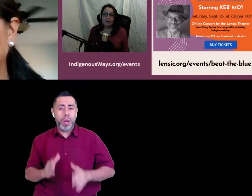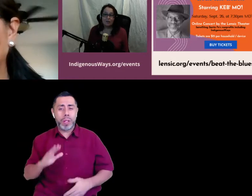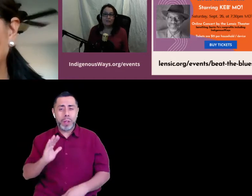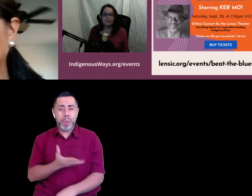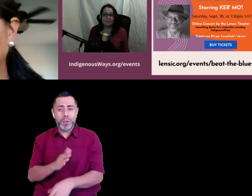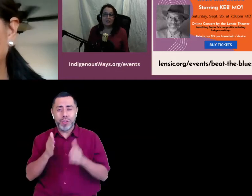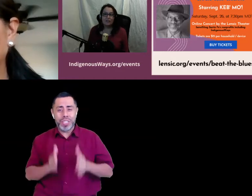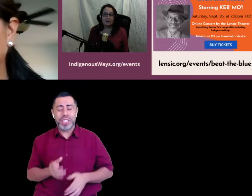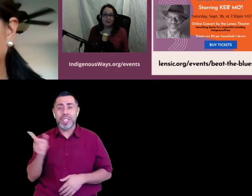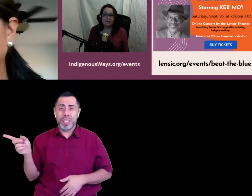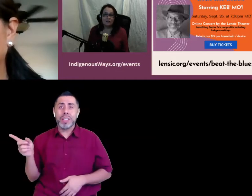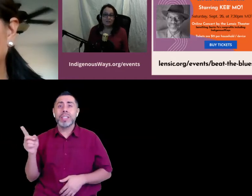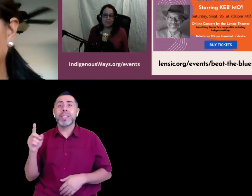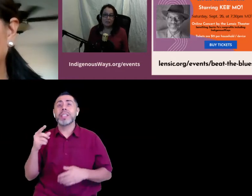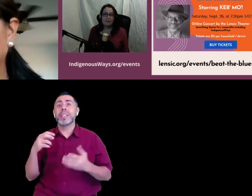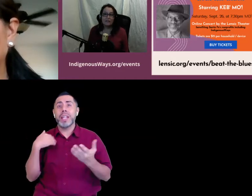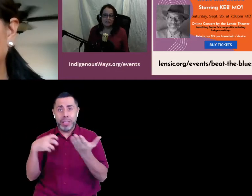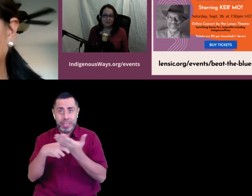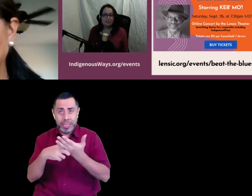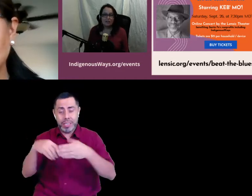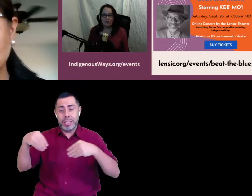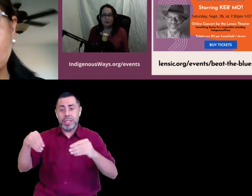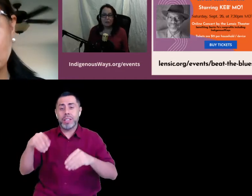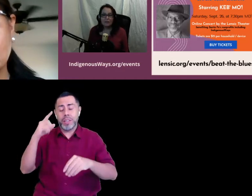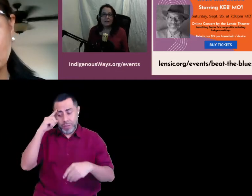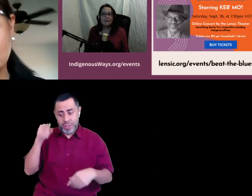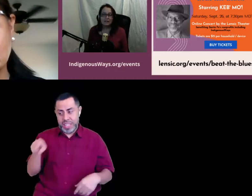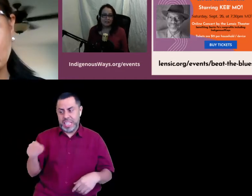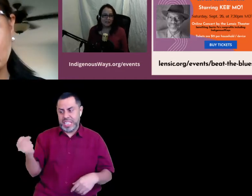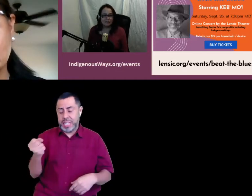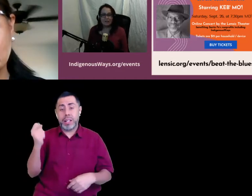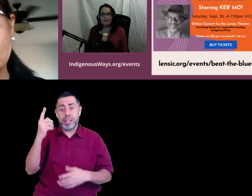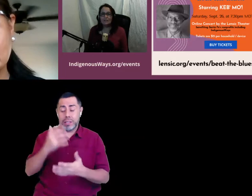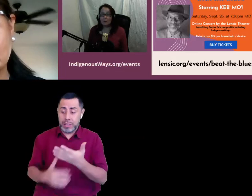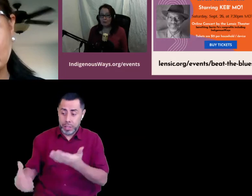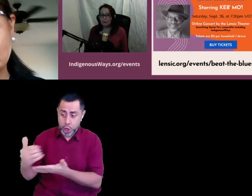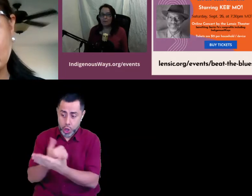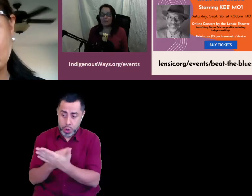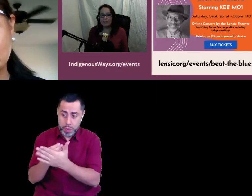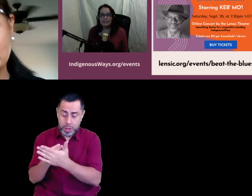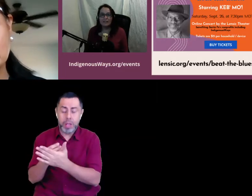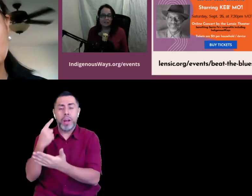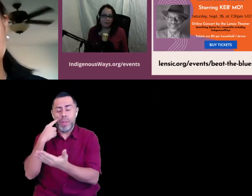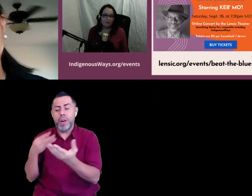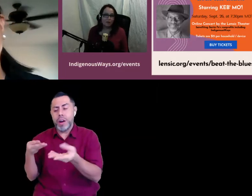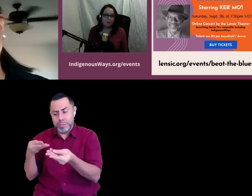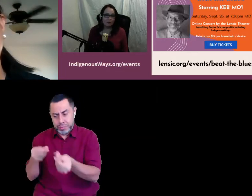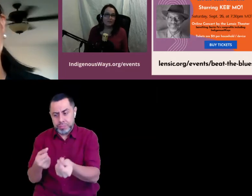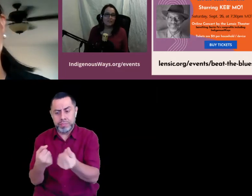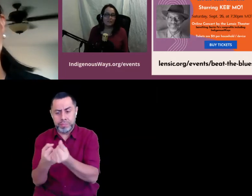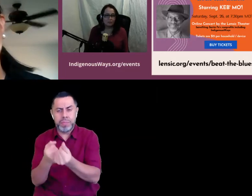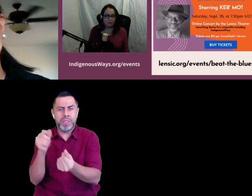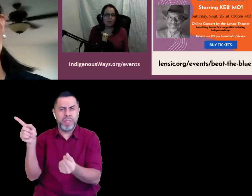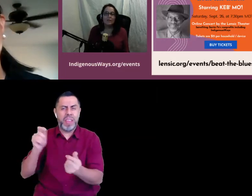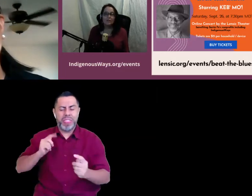all the proceeds are going to go to keep the Lenzik Theater open. And the Lenzik Theater is partnering with us and some other nonprofits,